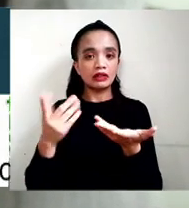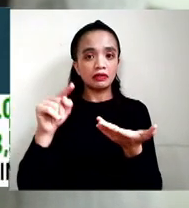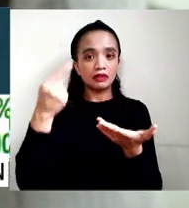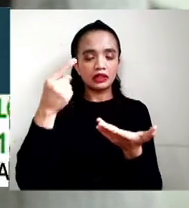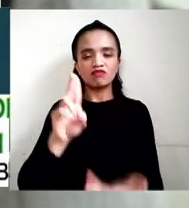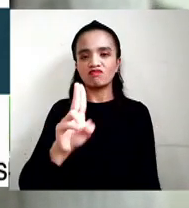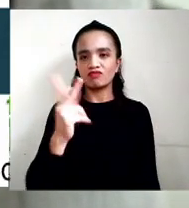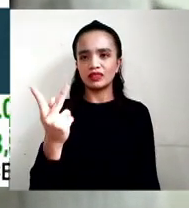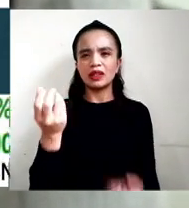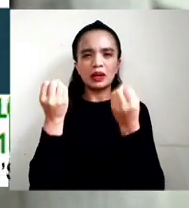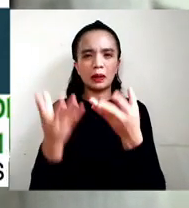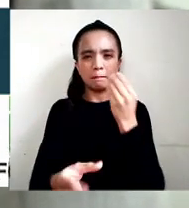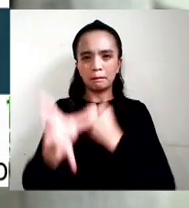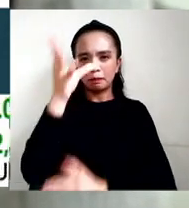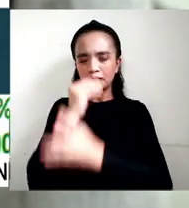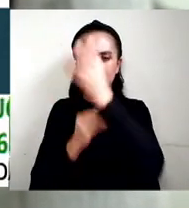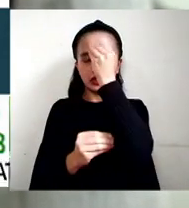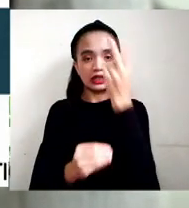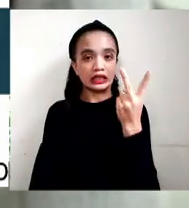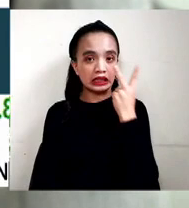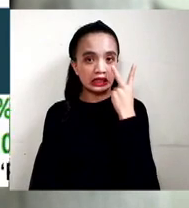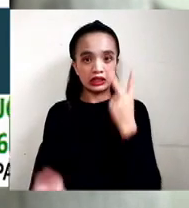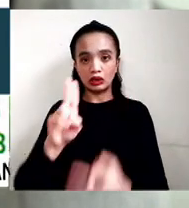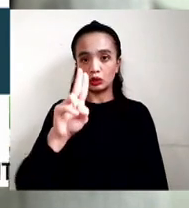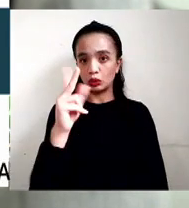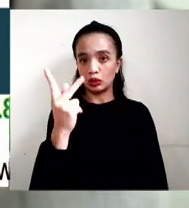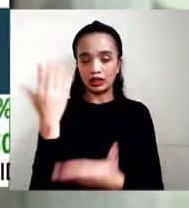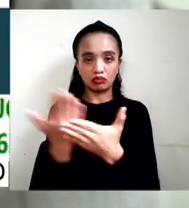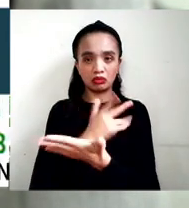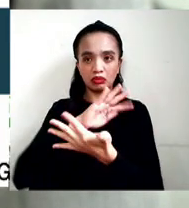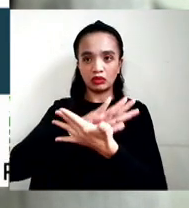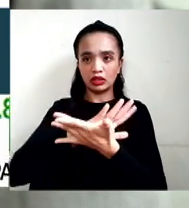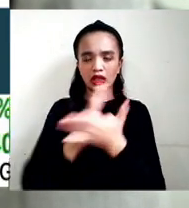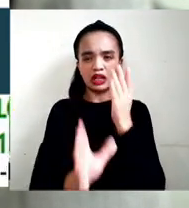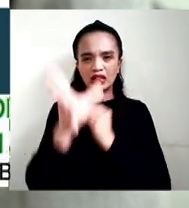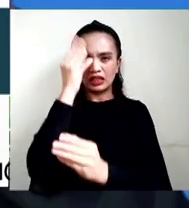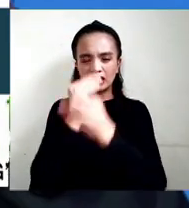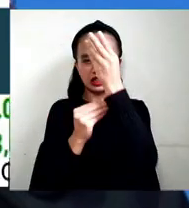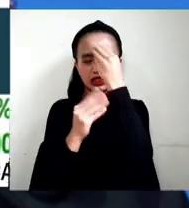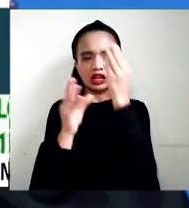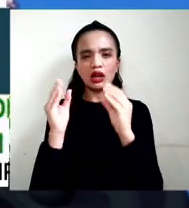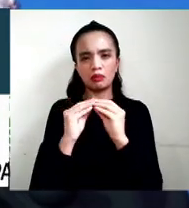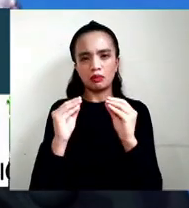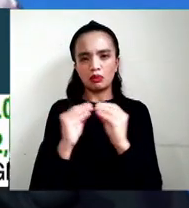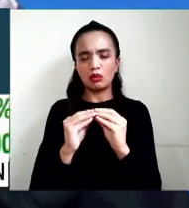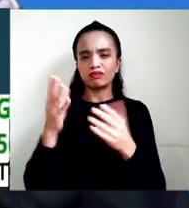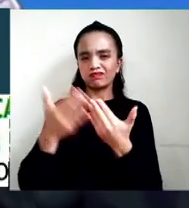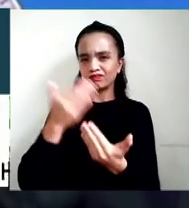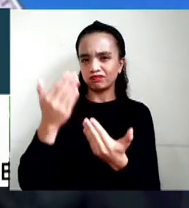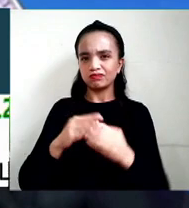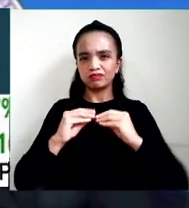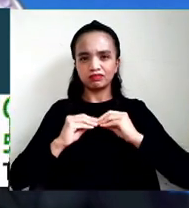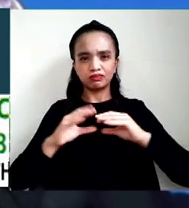the strains. If we look at the UK variant, we're actually learning that it's more infectious. On Sunday, CDC